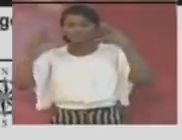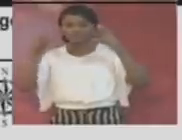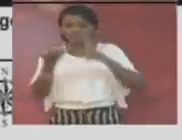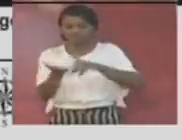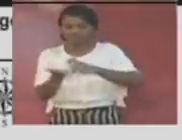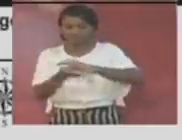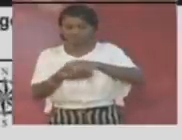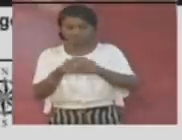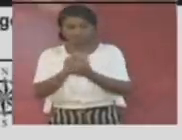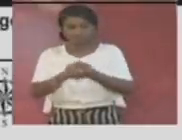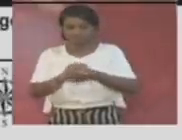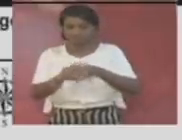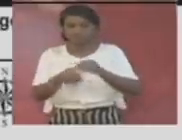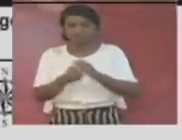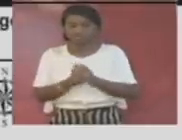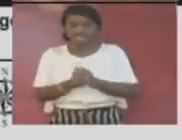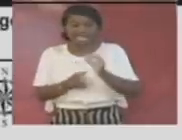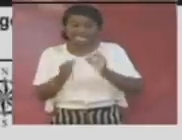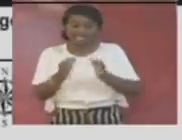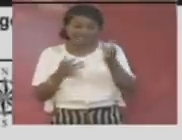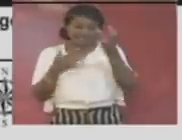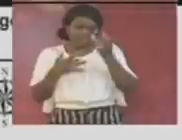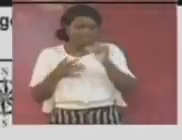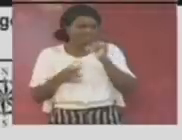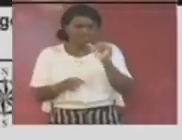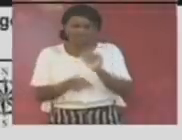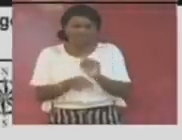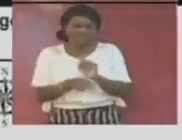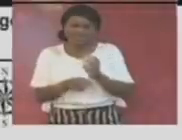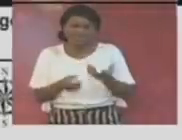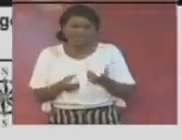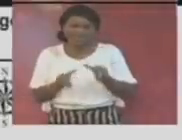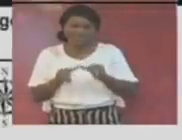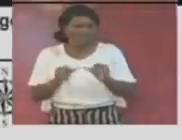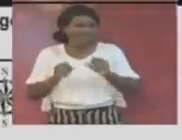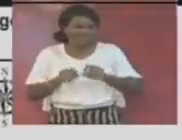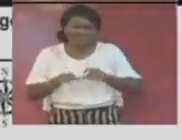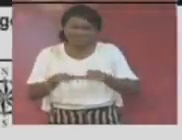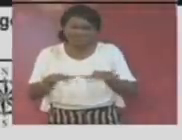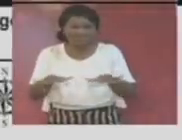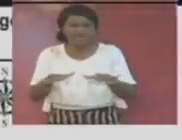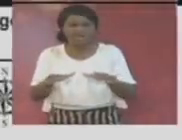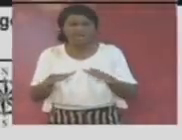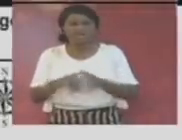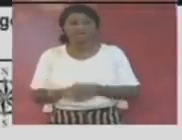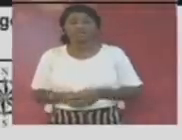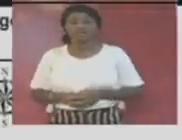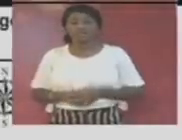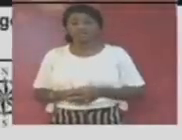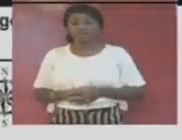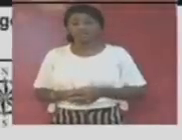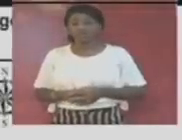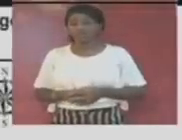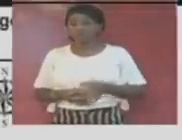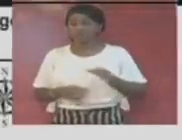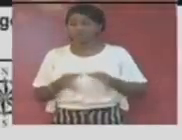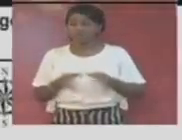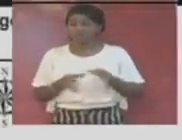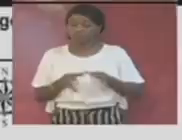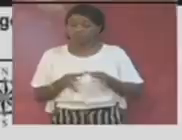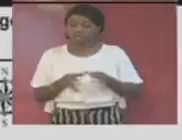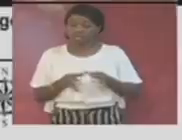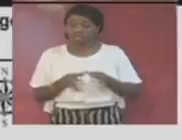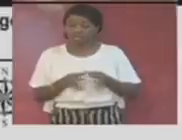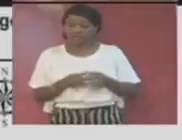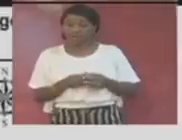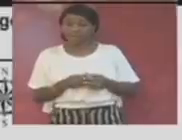gathering, and not going to work when you're ill are the main messages that, again, we want to reiterate, so we can see if we can keep these numbers at the low level